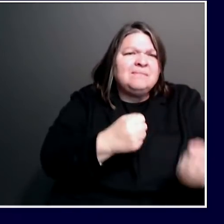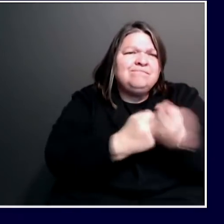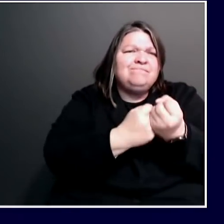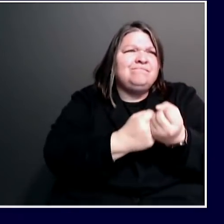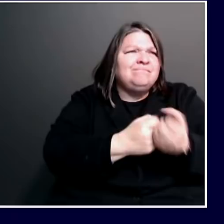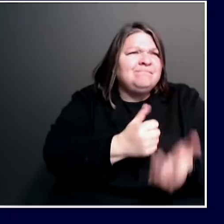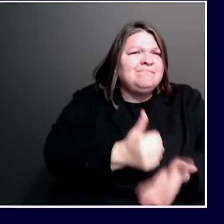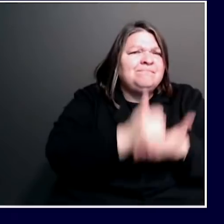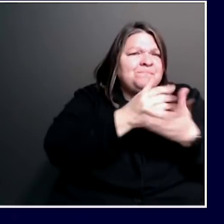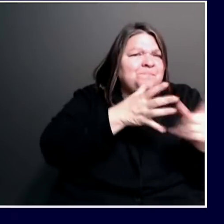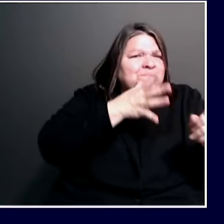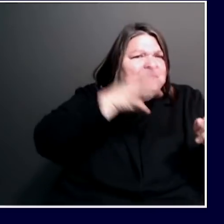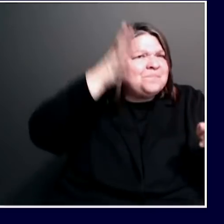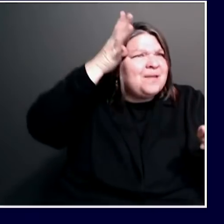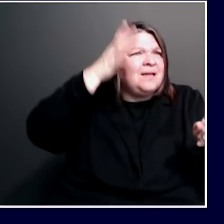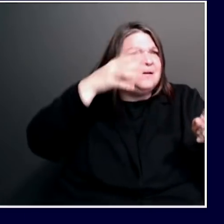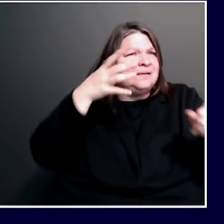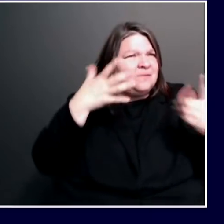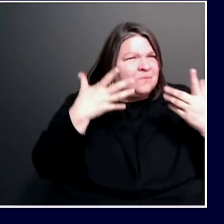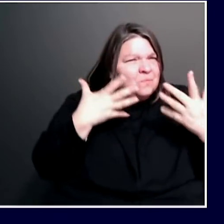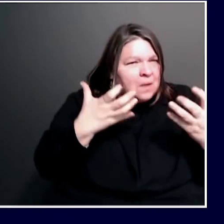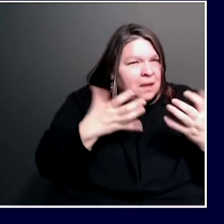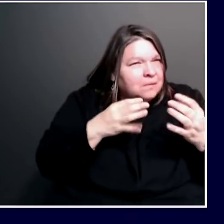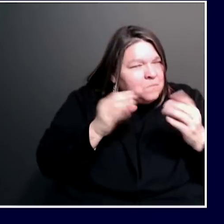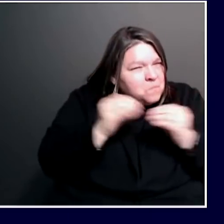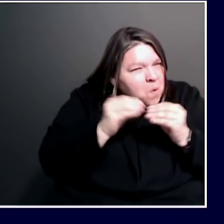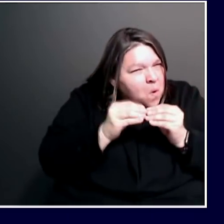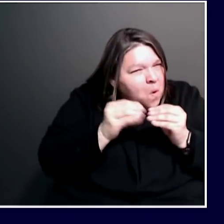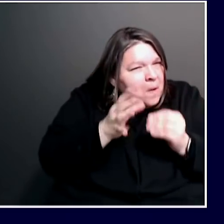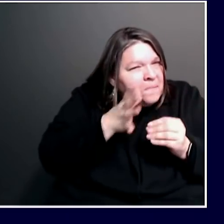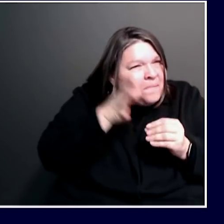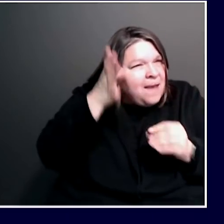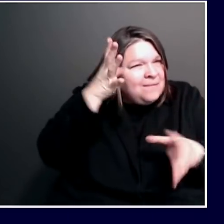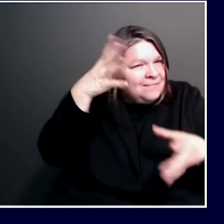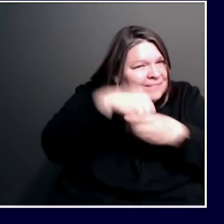to see that 36% number higher. We all would.